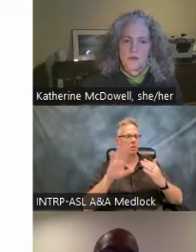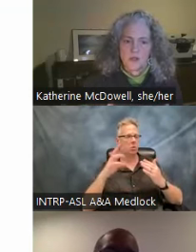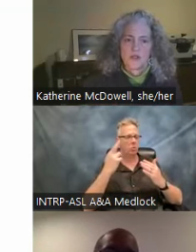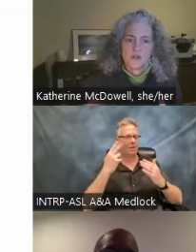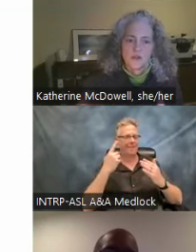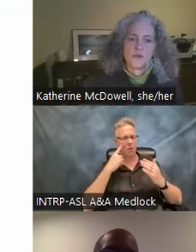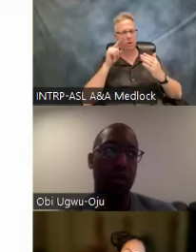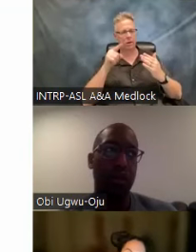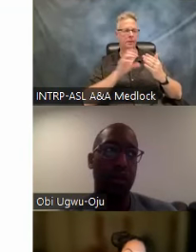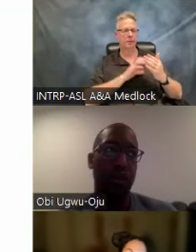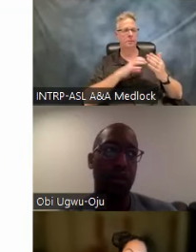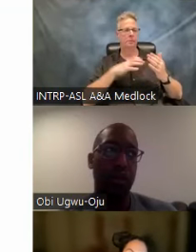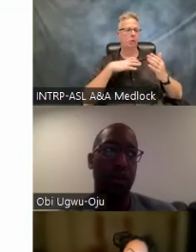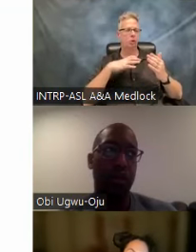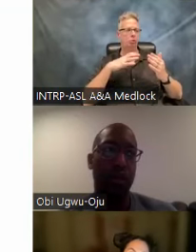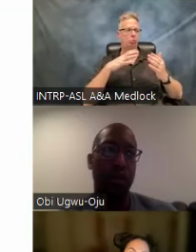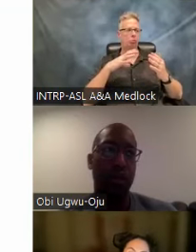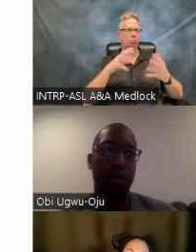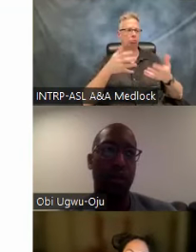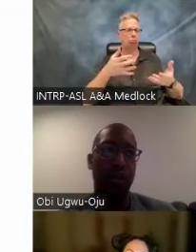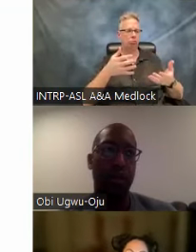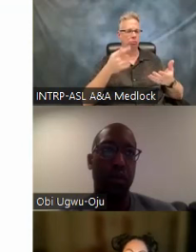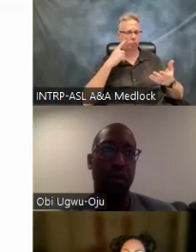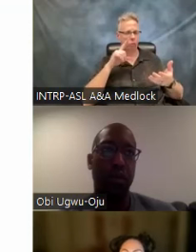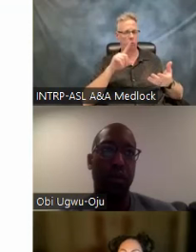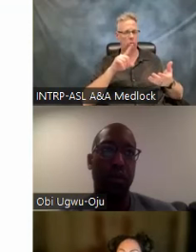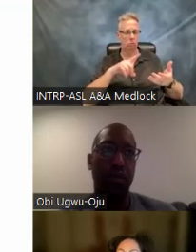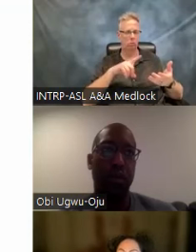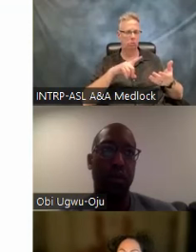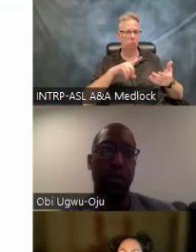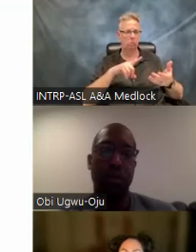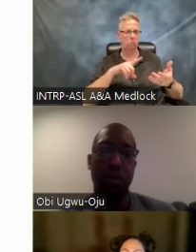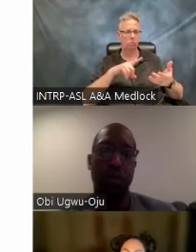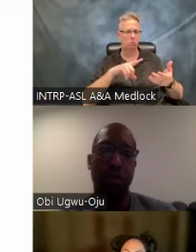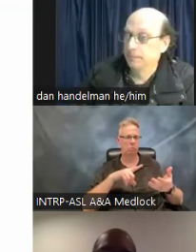this commission to weigh in on this issue.